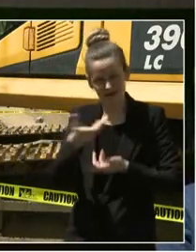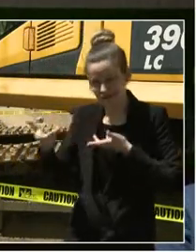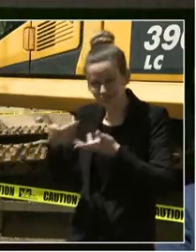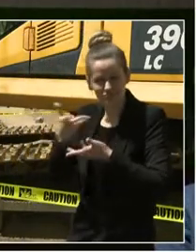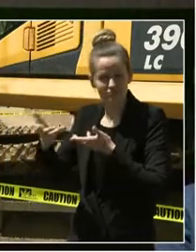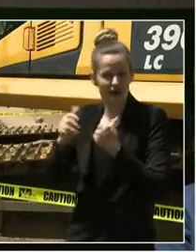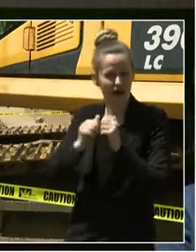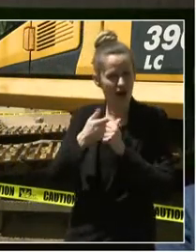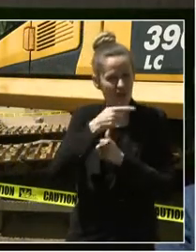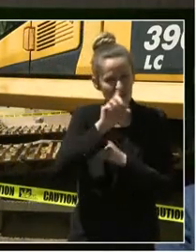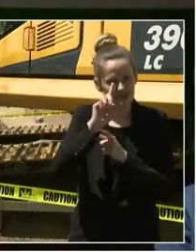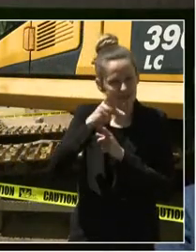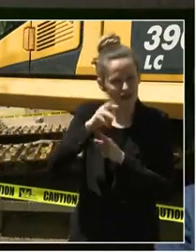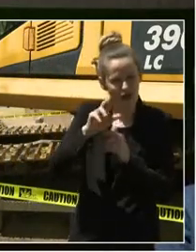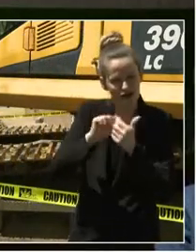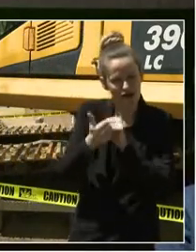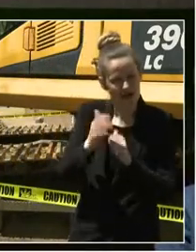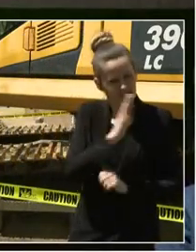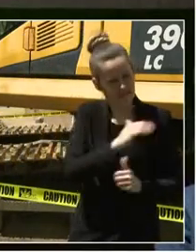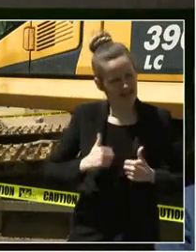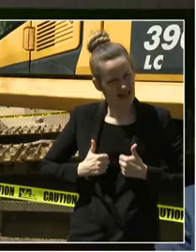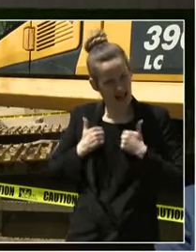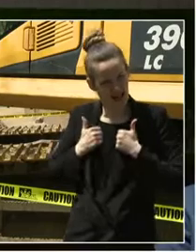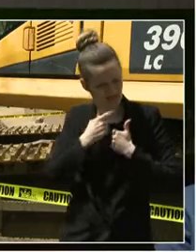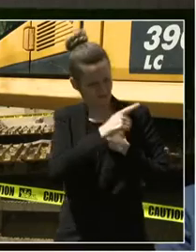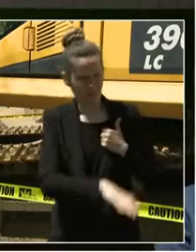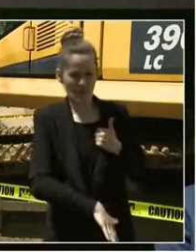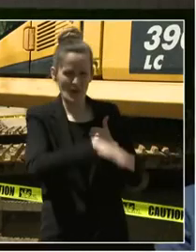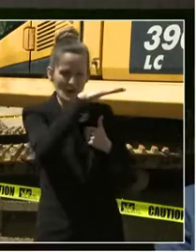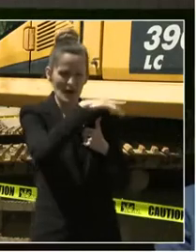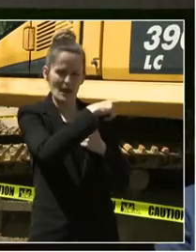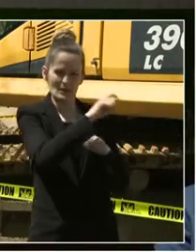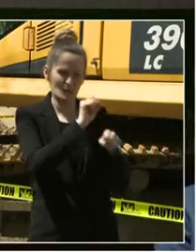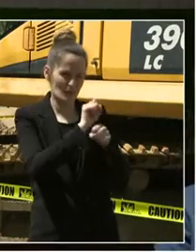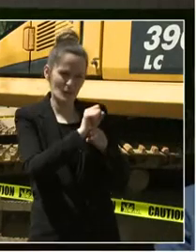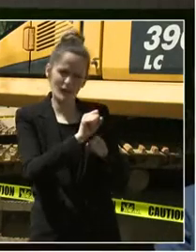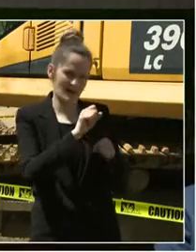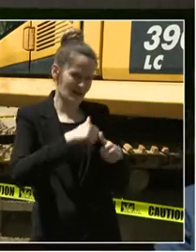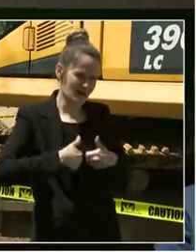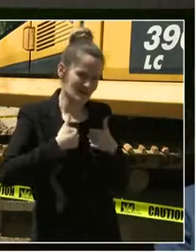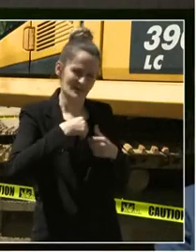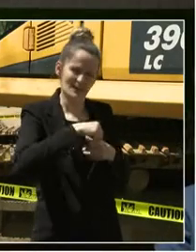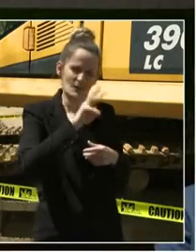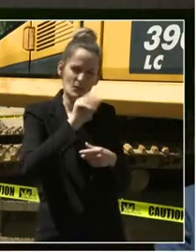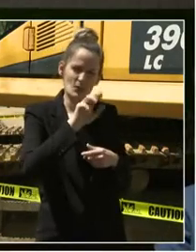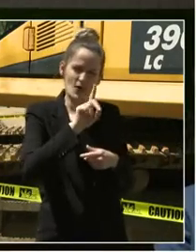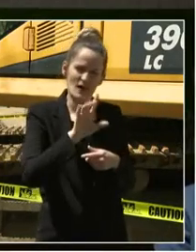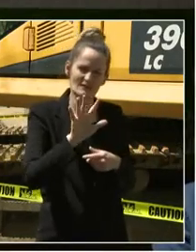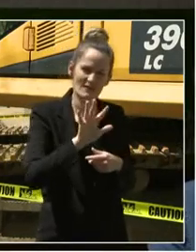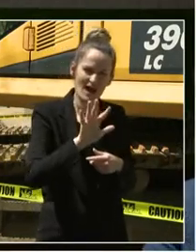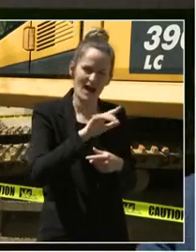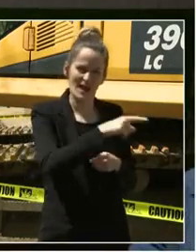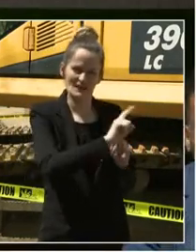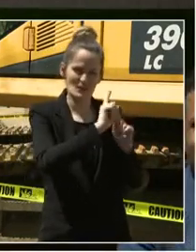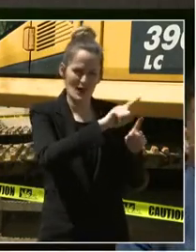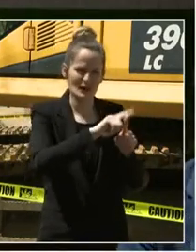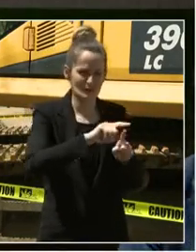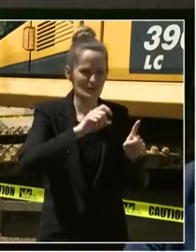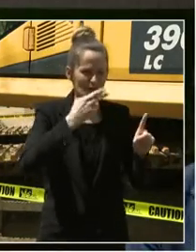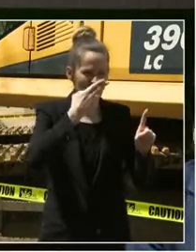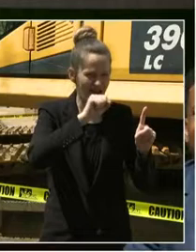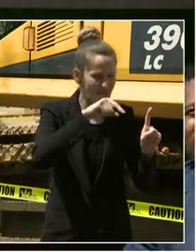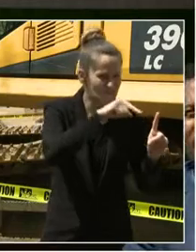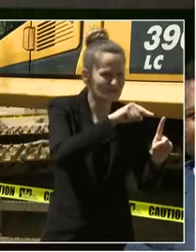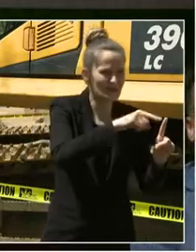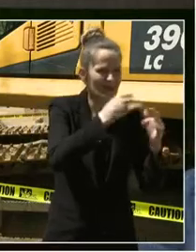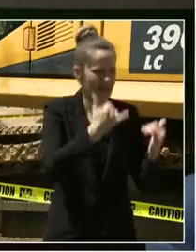has changed his life from growing up in Ward 5 to going to Spingarn and now being able to be a leader in